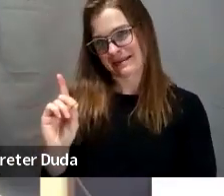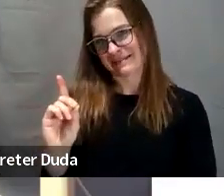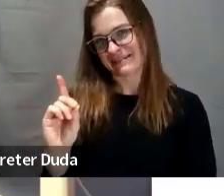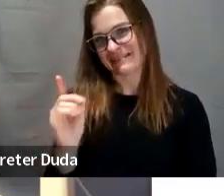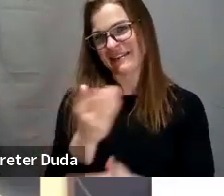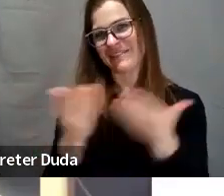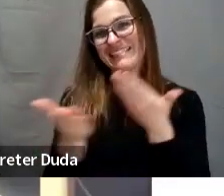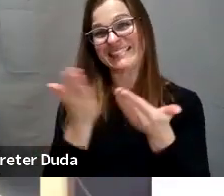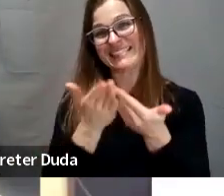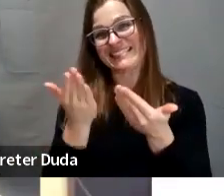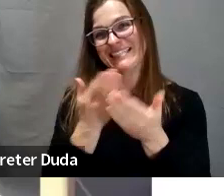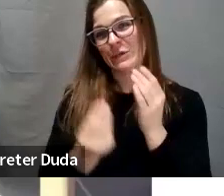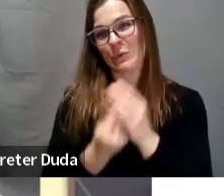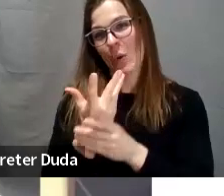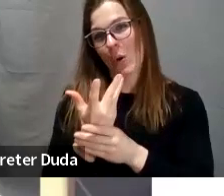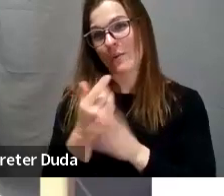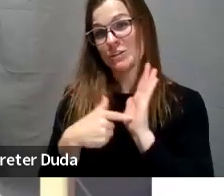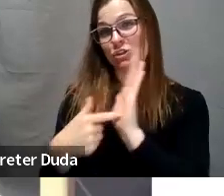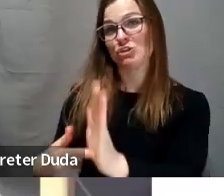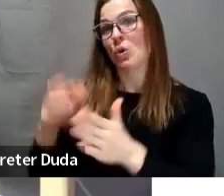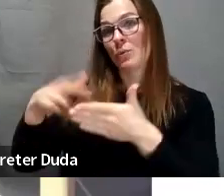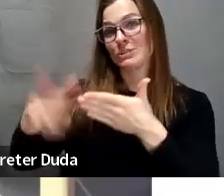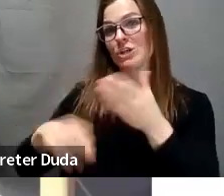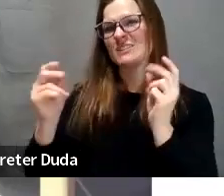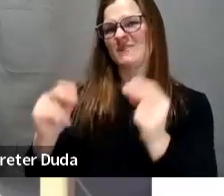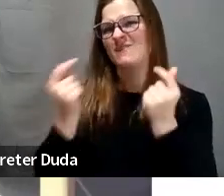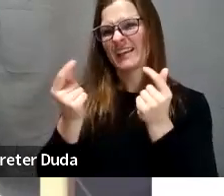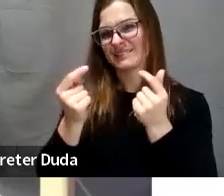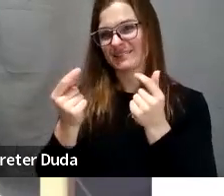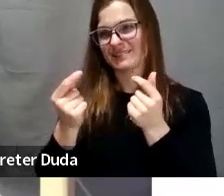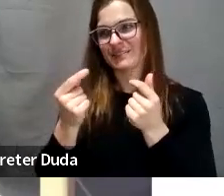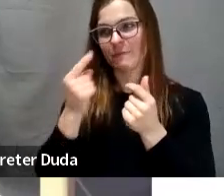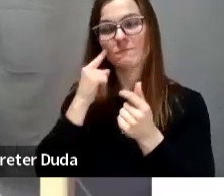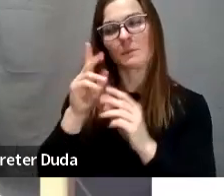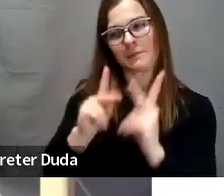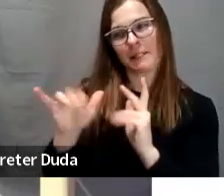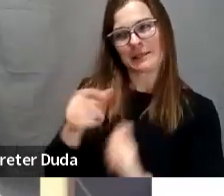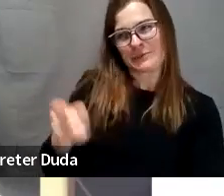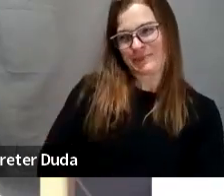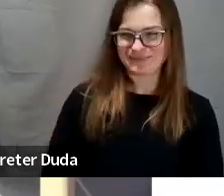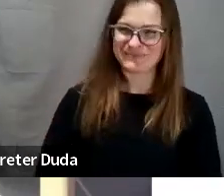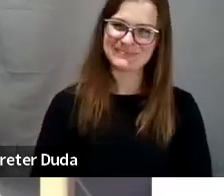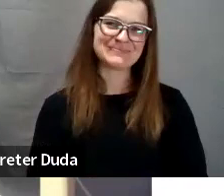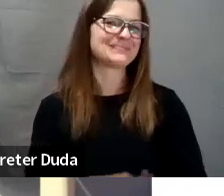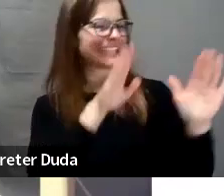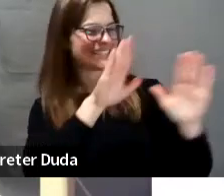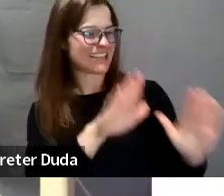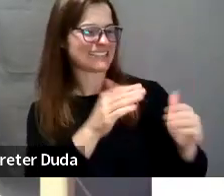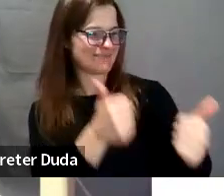that are easily growable and can show you results pretty quickly for people like you, Abby. That's awesome.